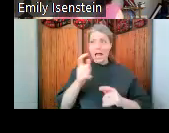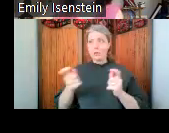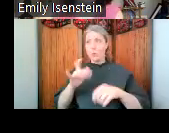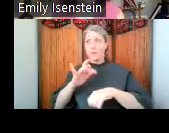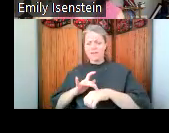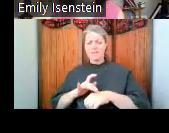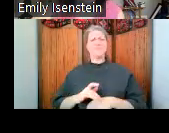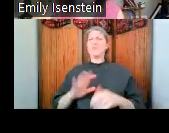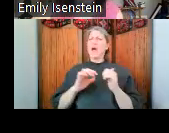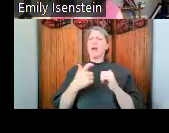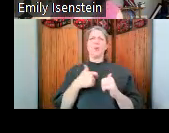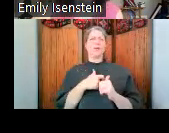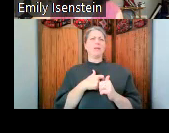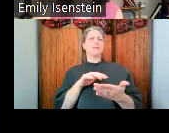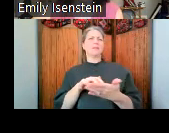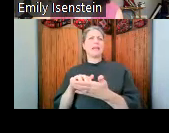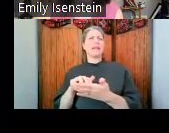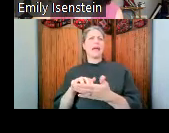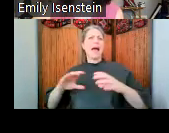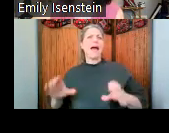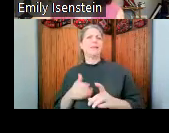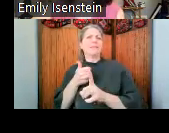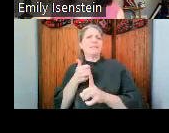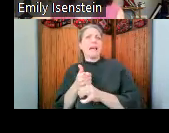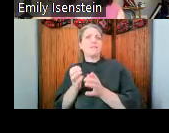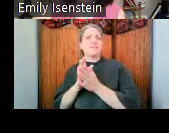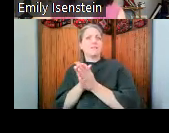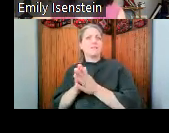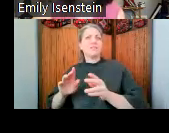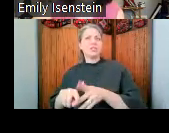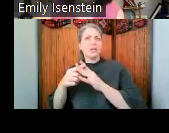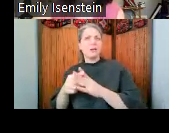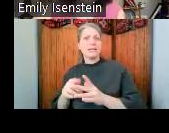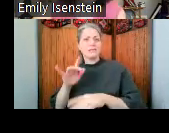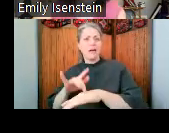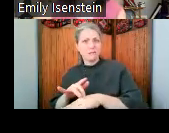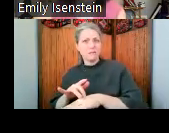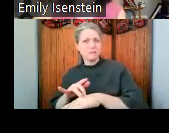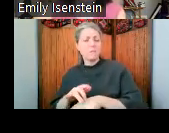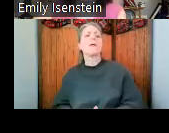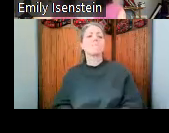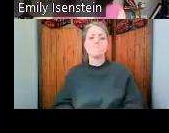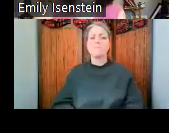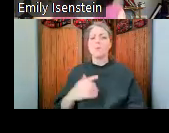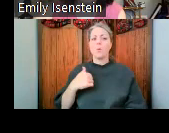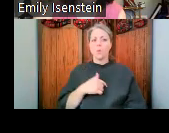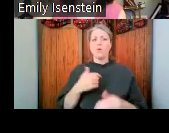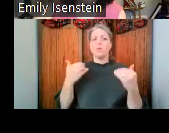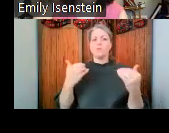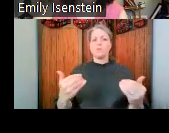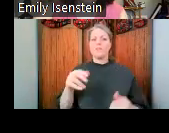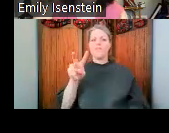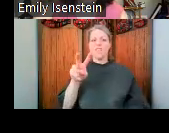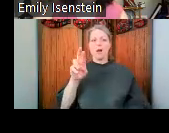study active self-generated touch? So the way that we have approached this is by using virtual reality with